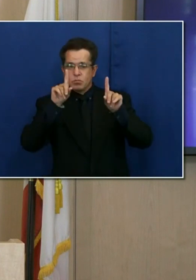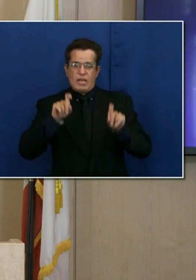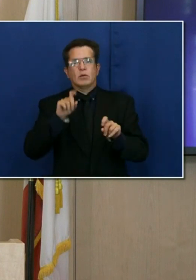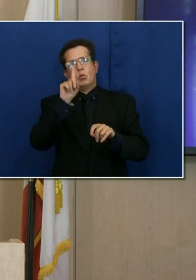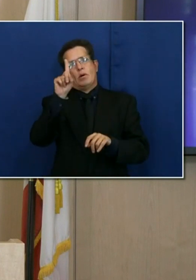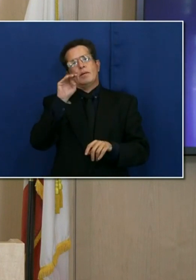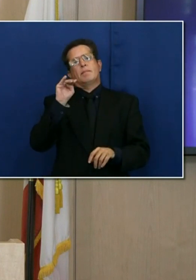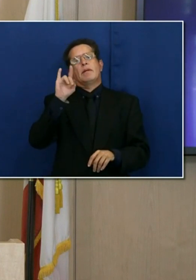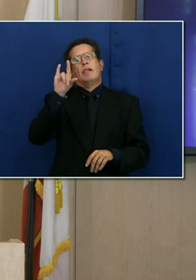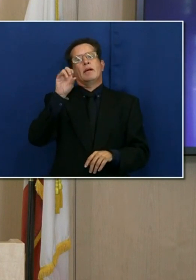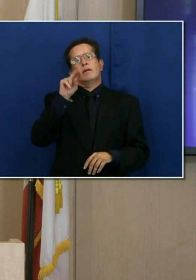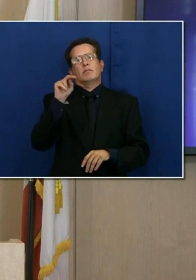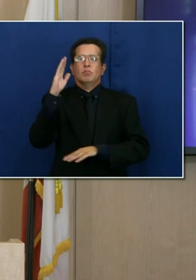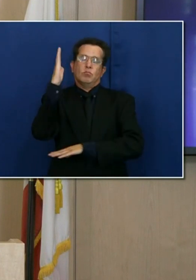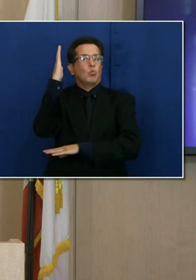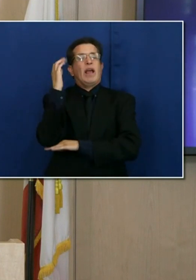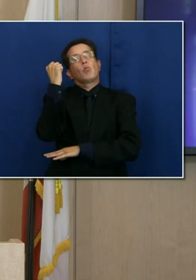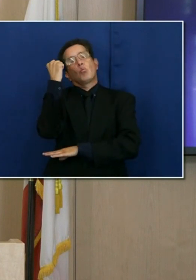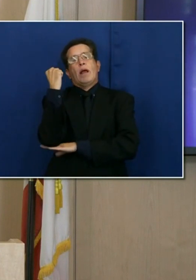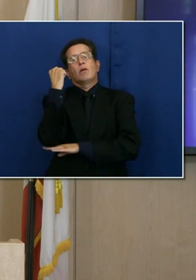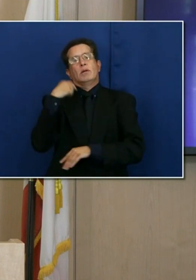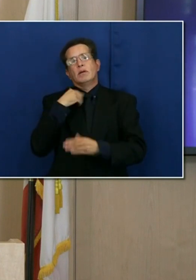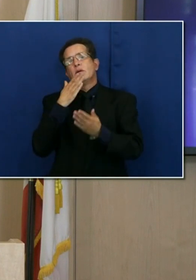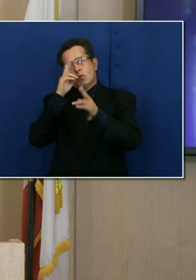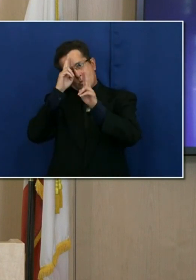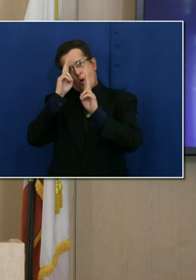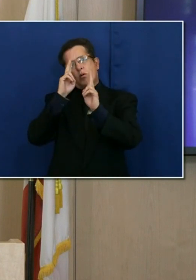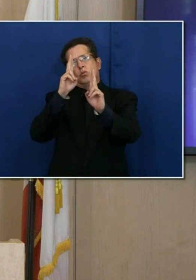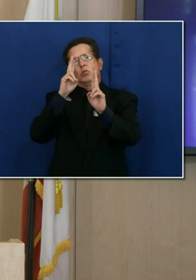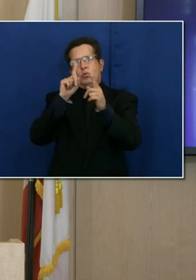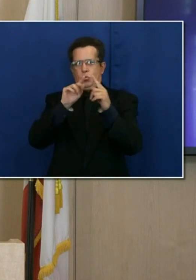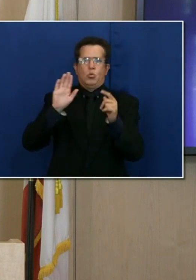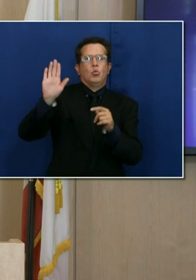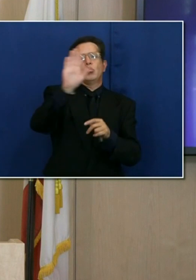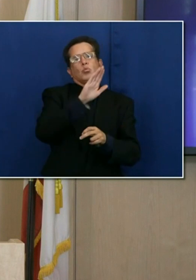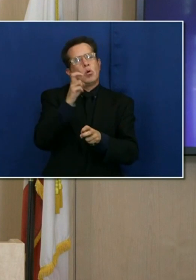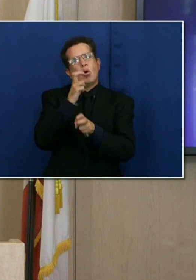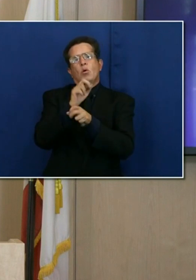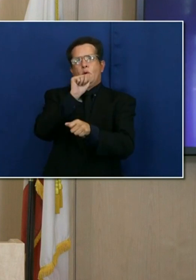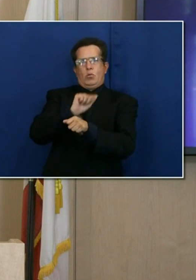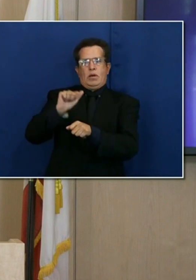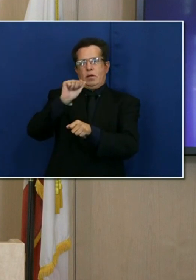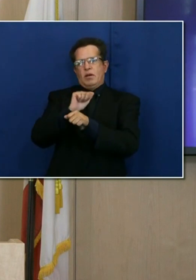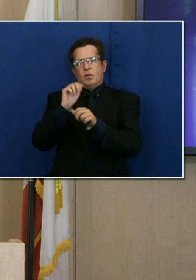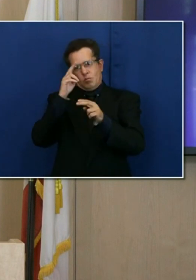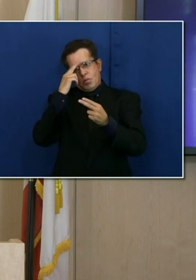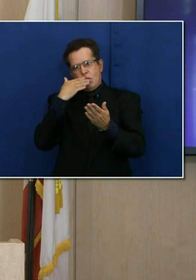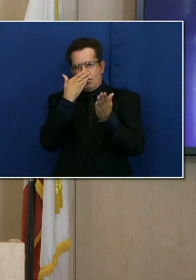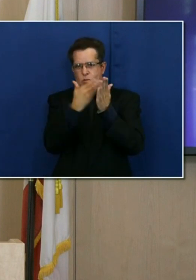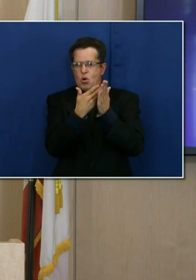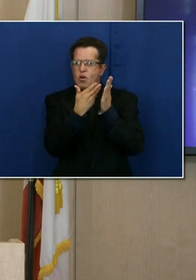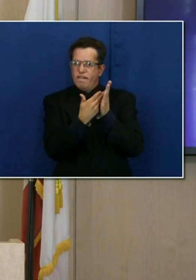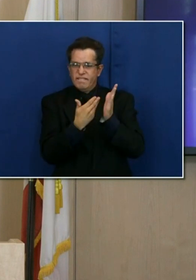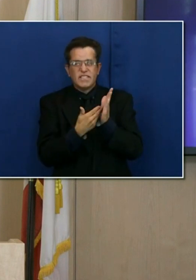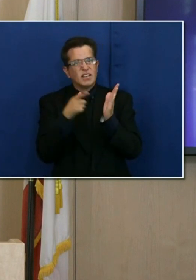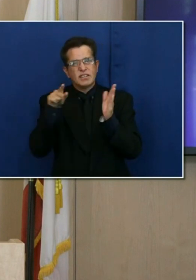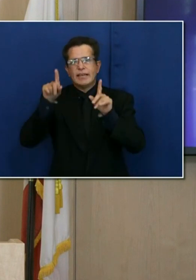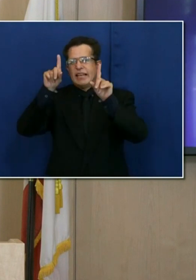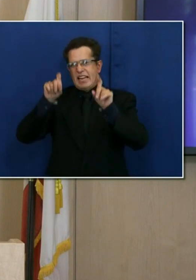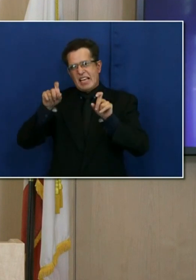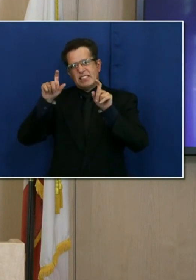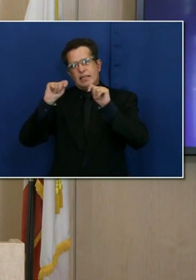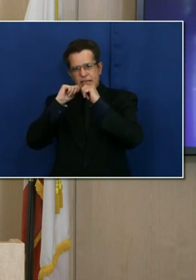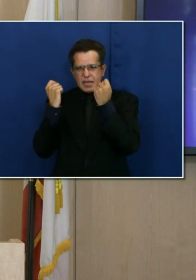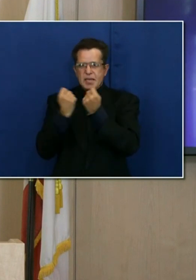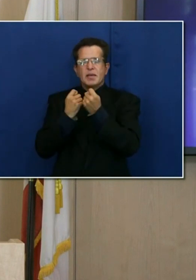and it certainly is a testament and really a recognition of the hard work on the part of our many community partners, our testing teams,